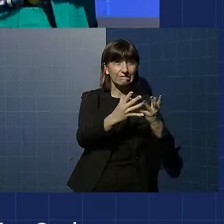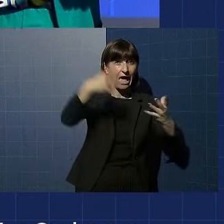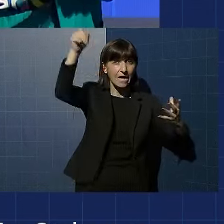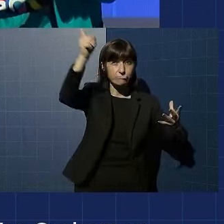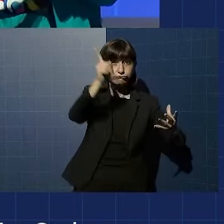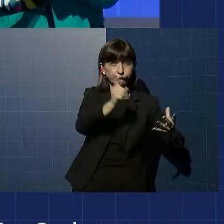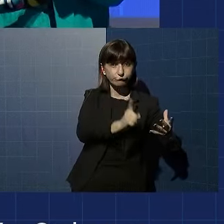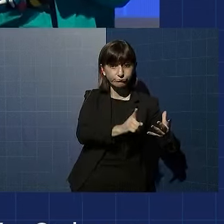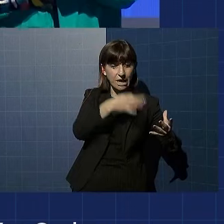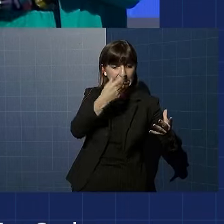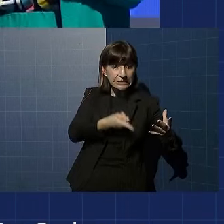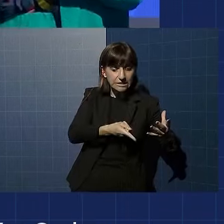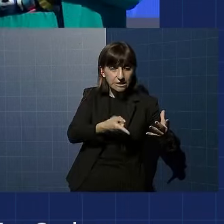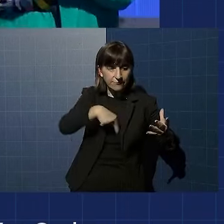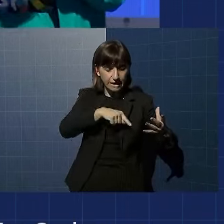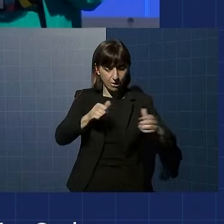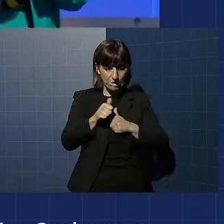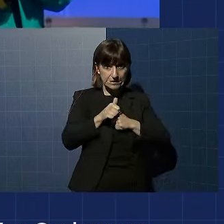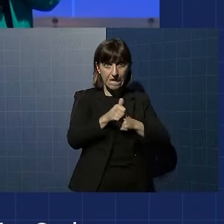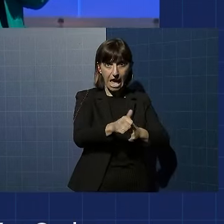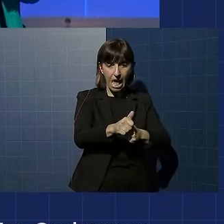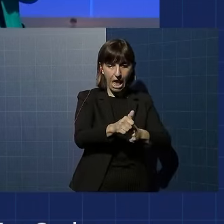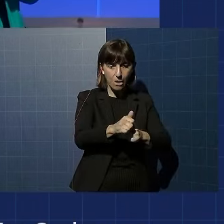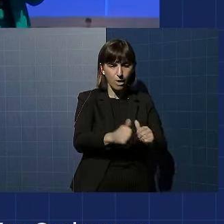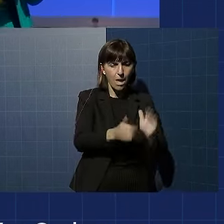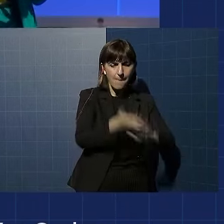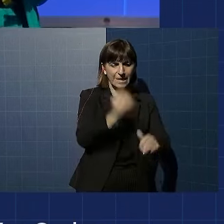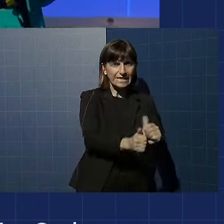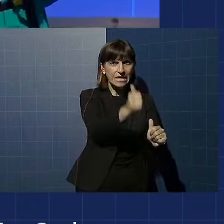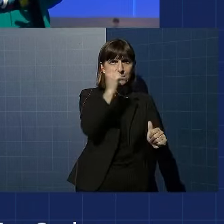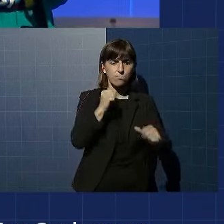standpoint, and from a science perspective, this is very, very interesting.